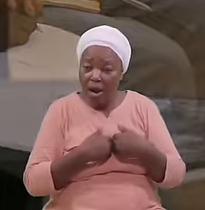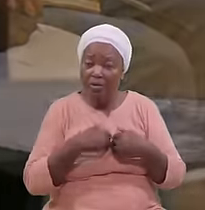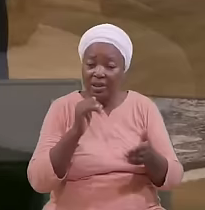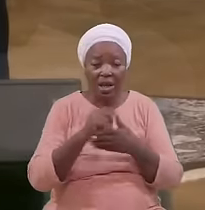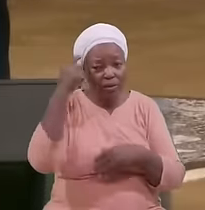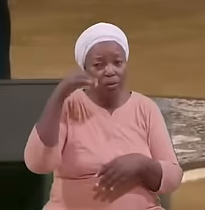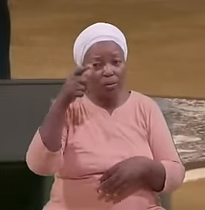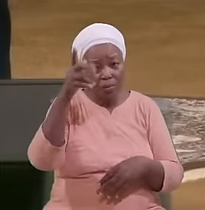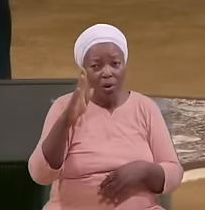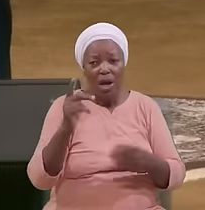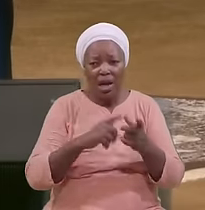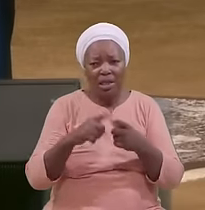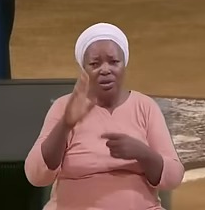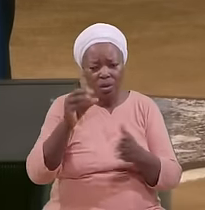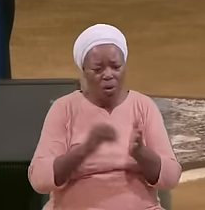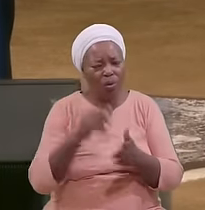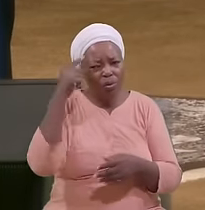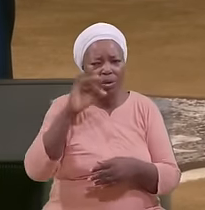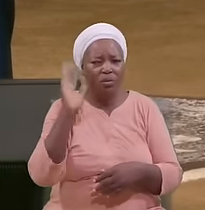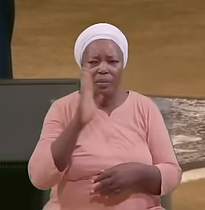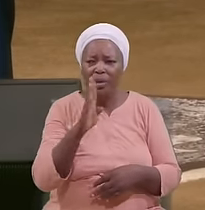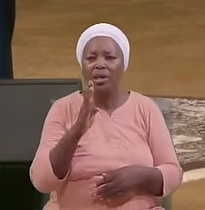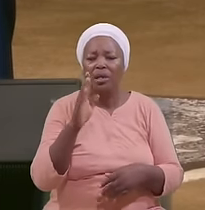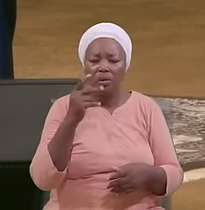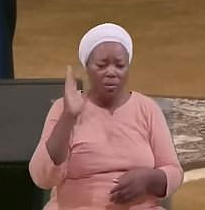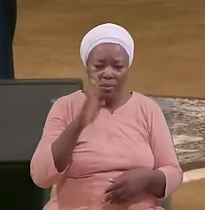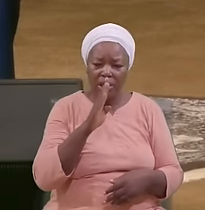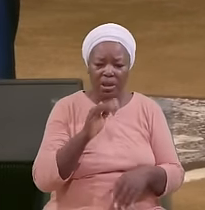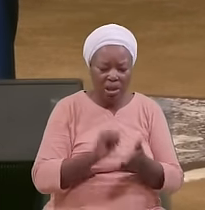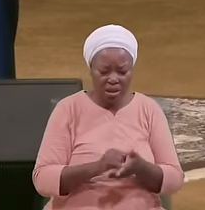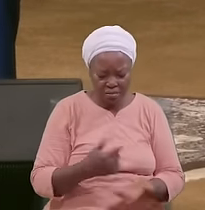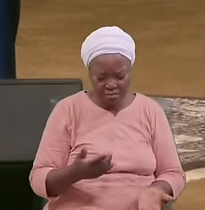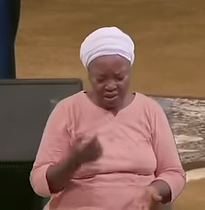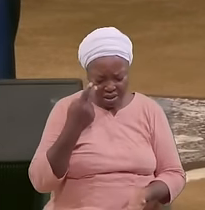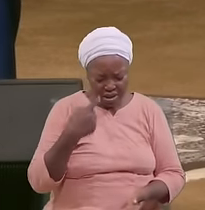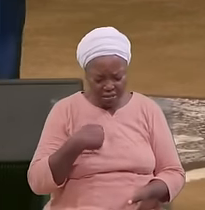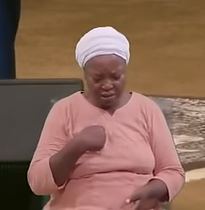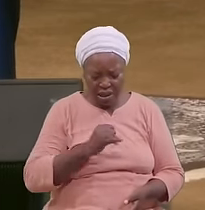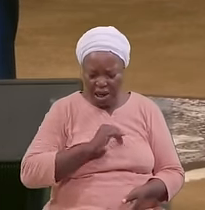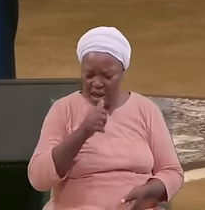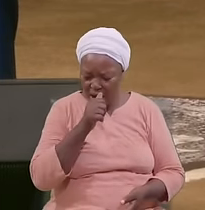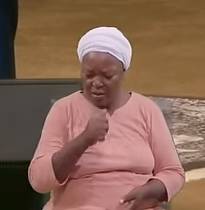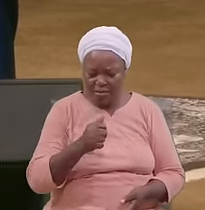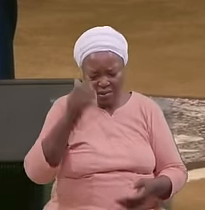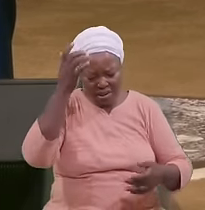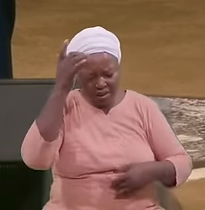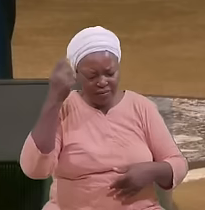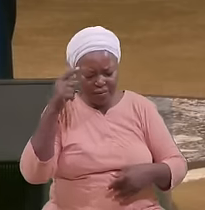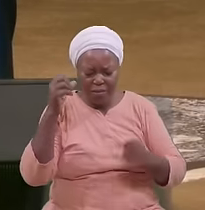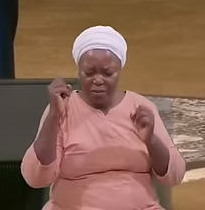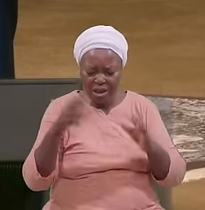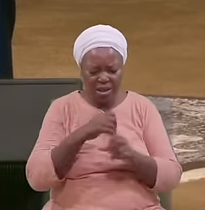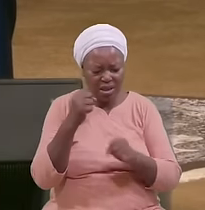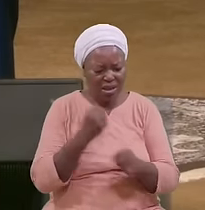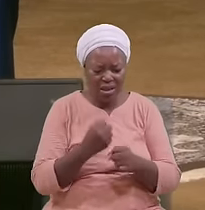own thought may be, I'm in this wheelchair. I've been here now for so many years, and what else can